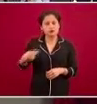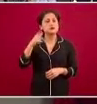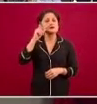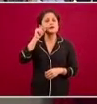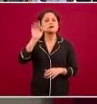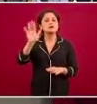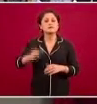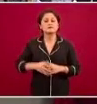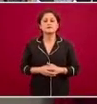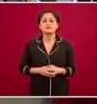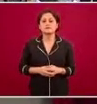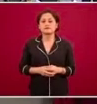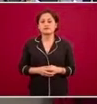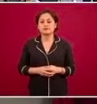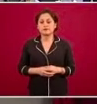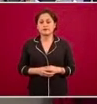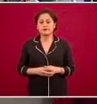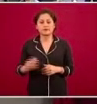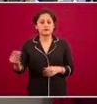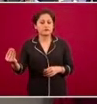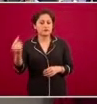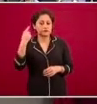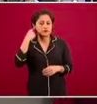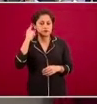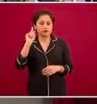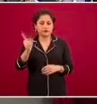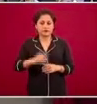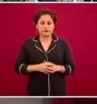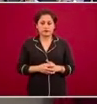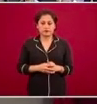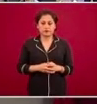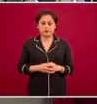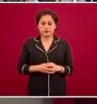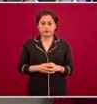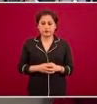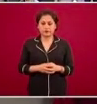No, tomorrow we can talk about more about mortality if you want.